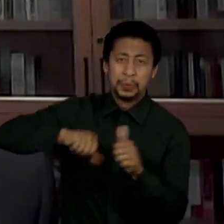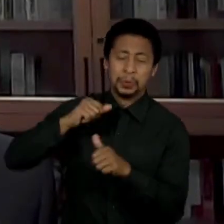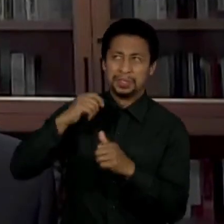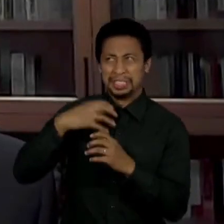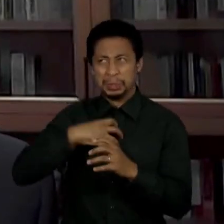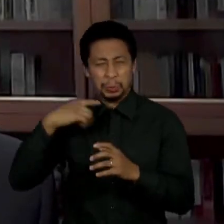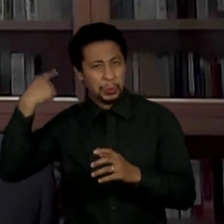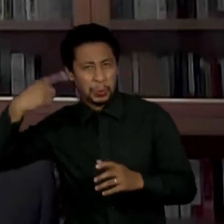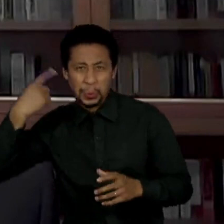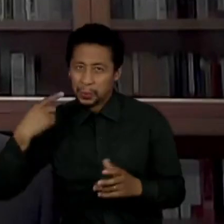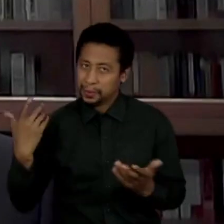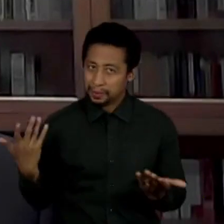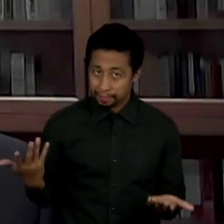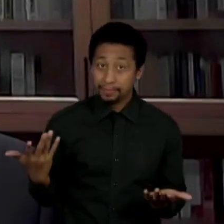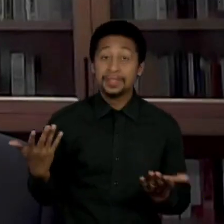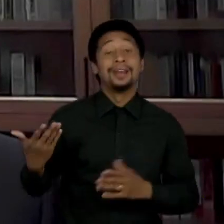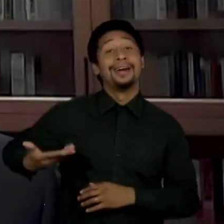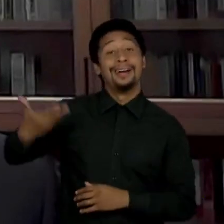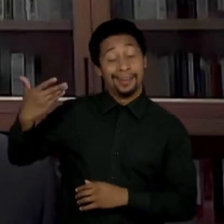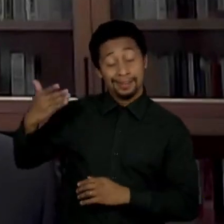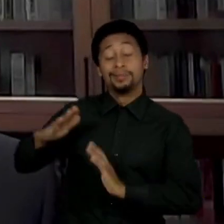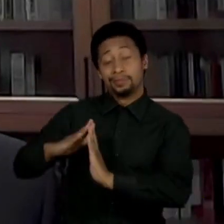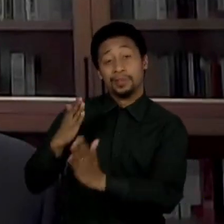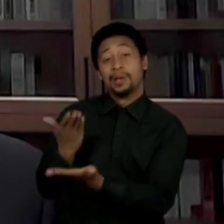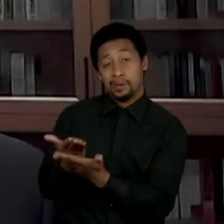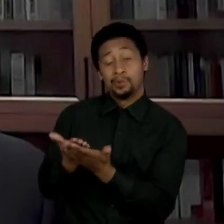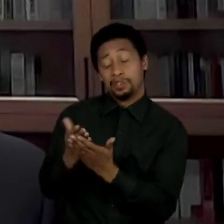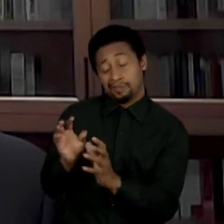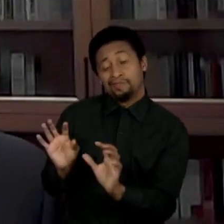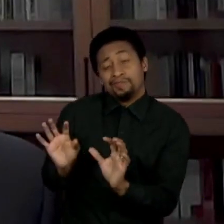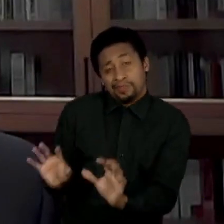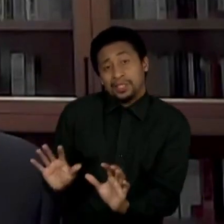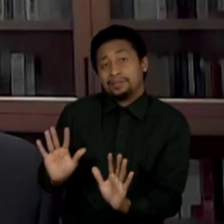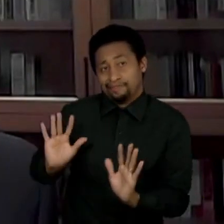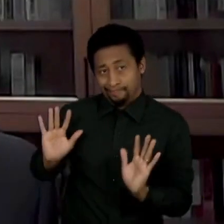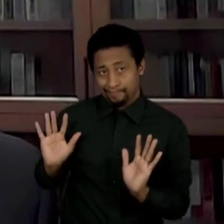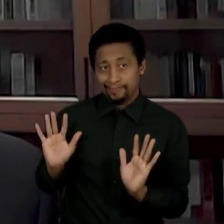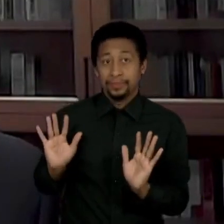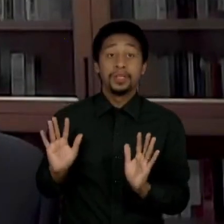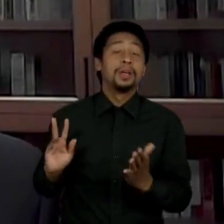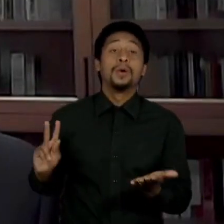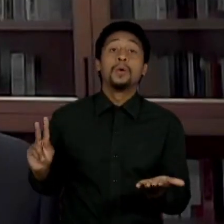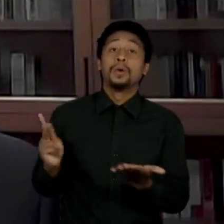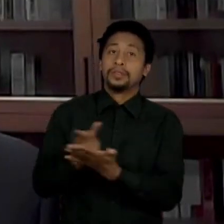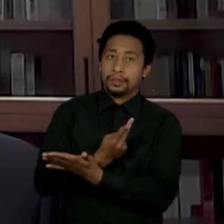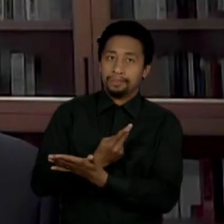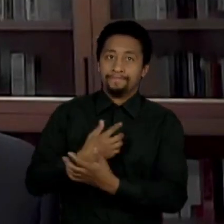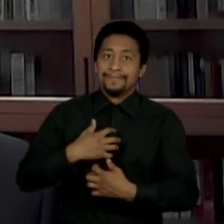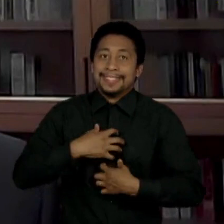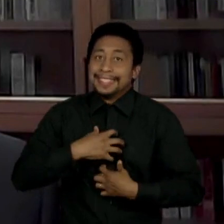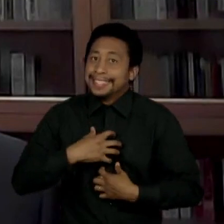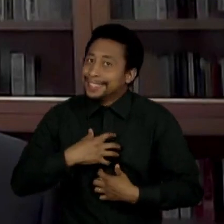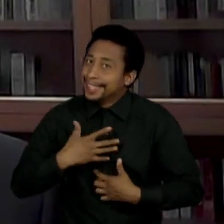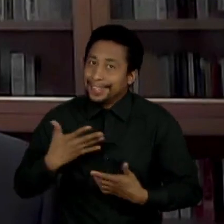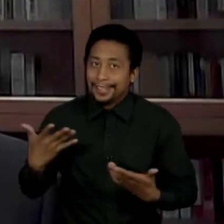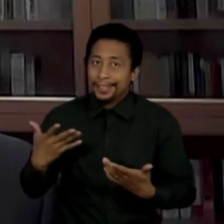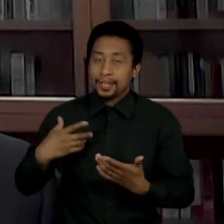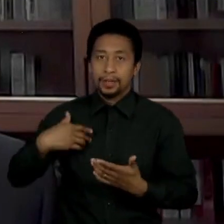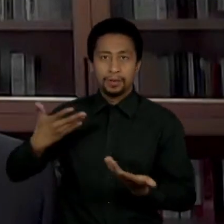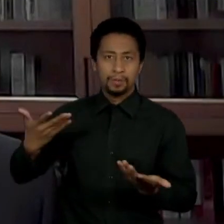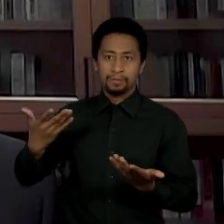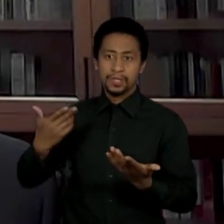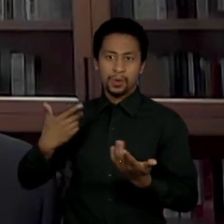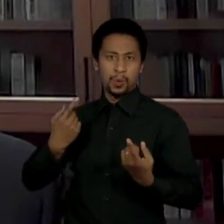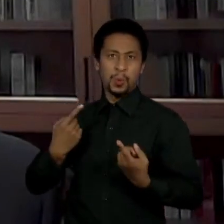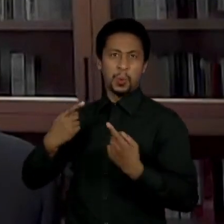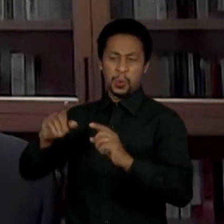feminist. I got that in high school even. There was a strong feminist component to my Christian